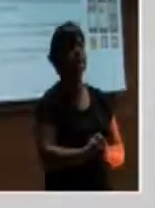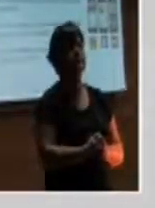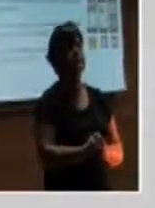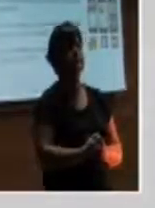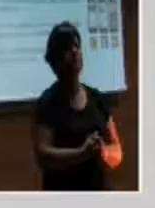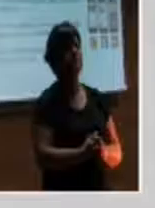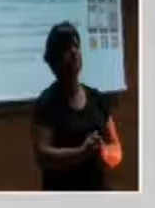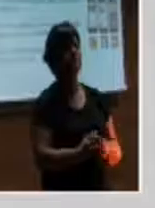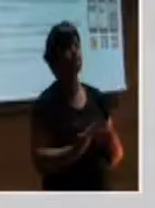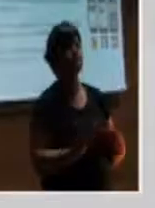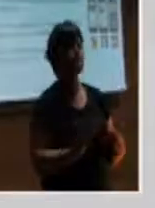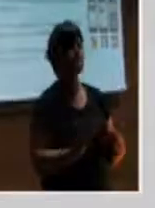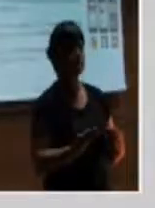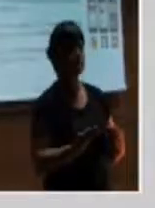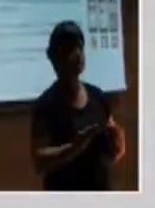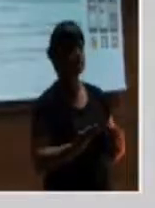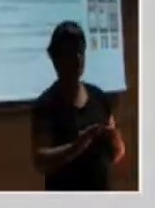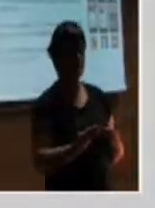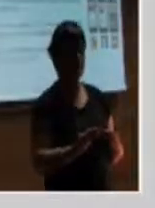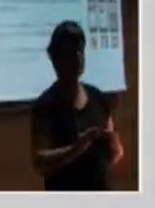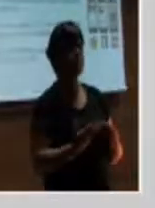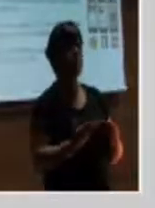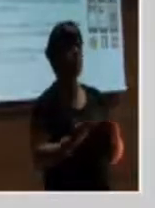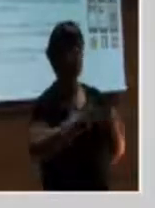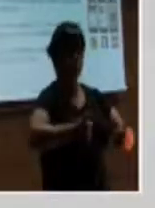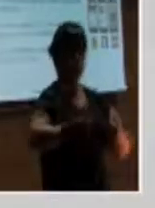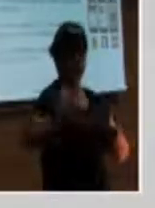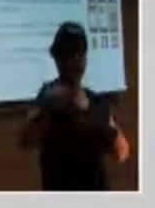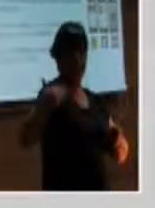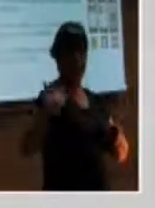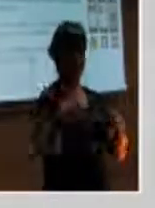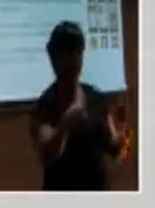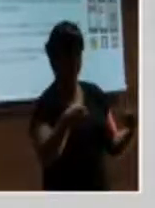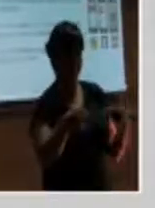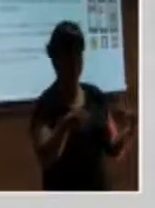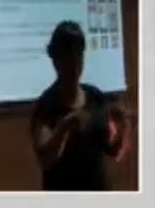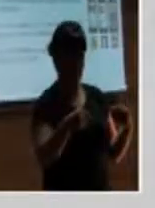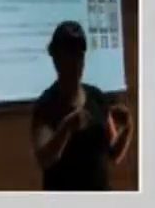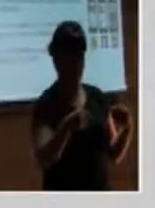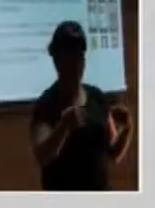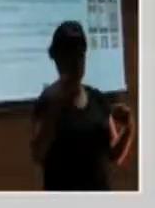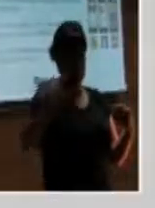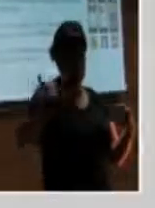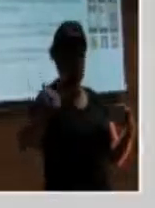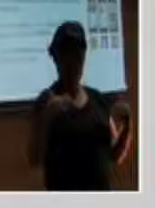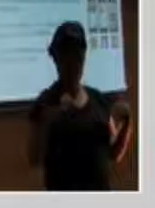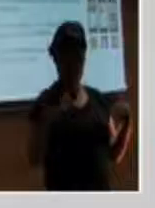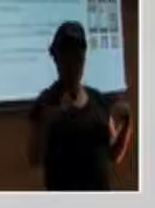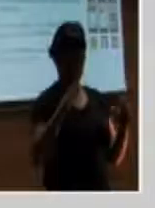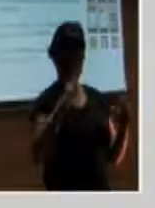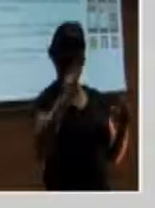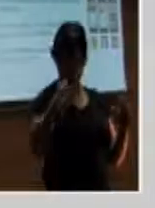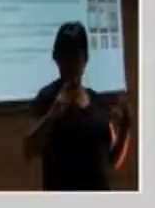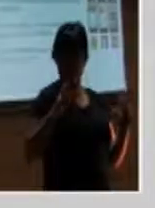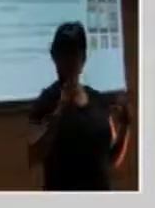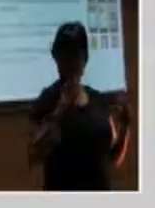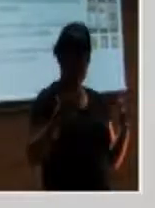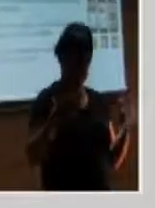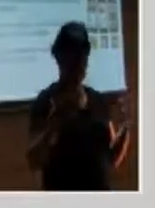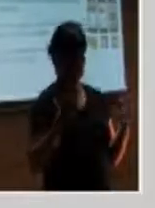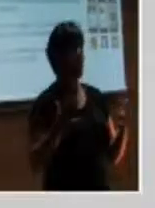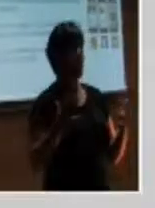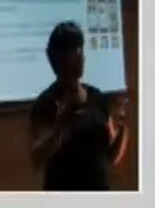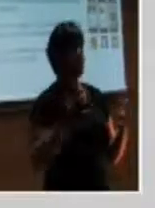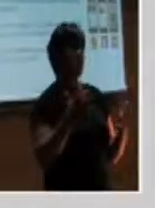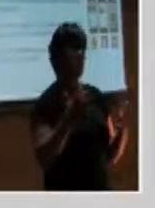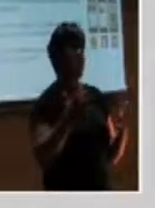we developed a couple of years ago are fairly simple informational tools on dementia and also on elderly care in